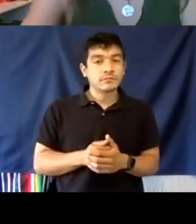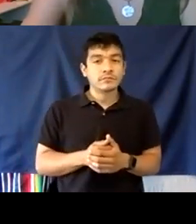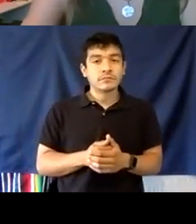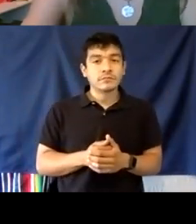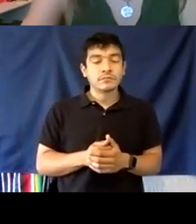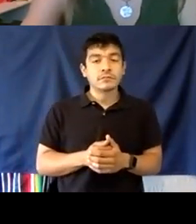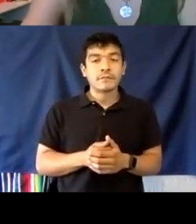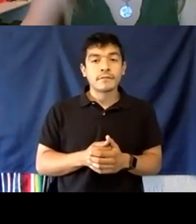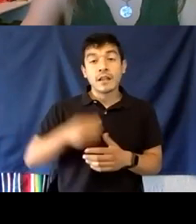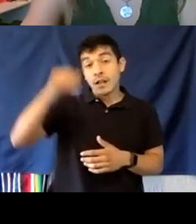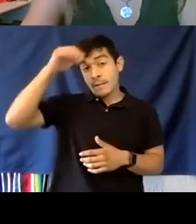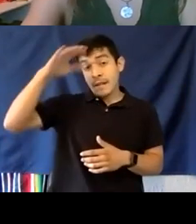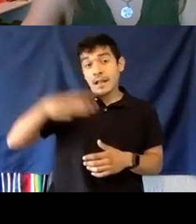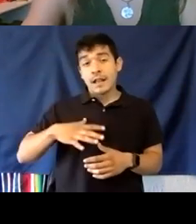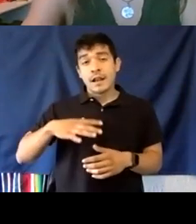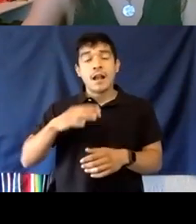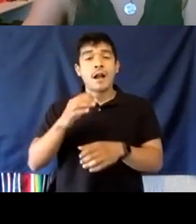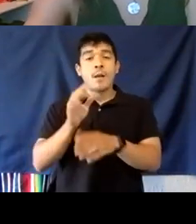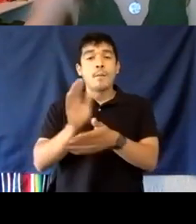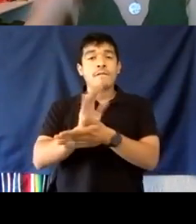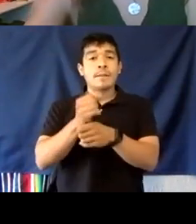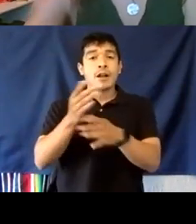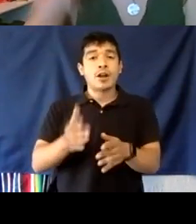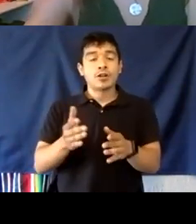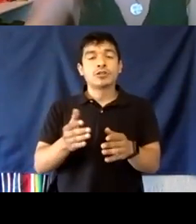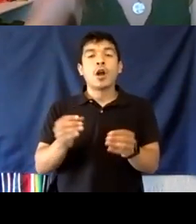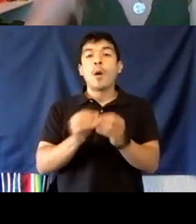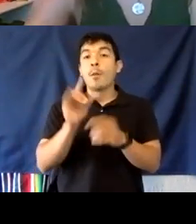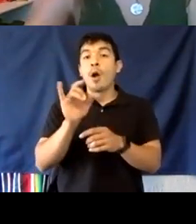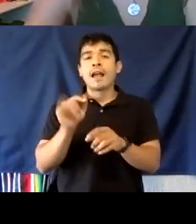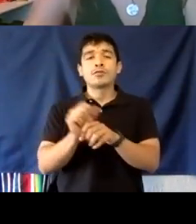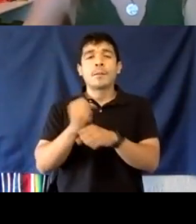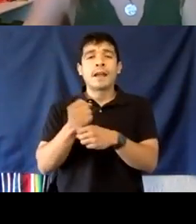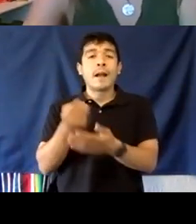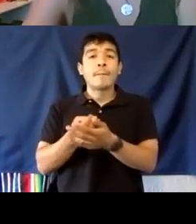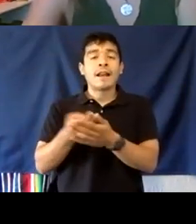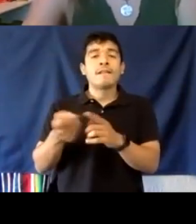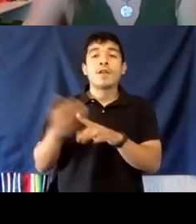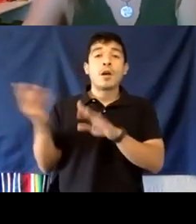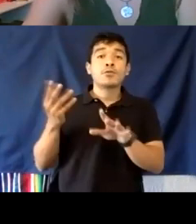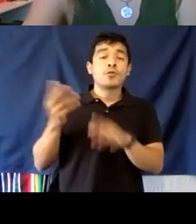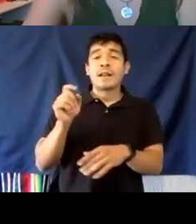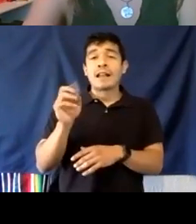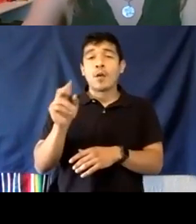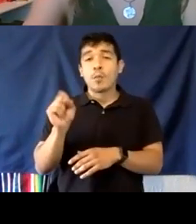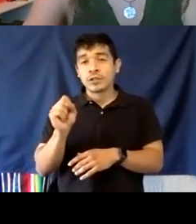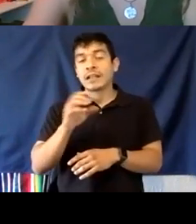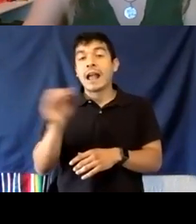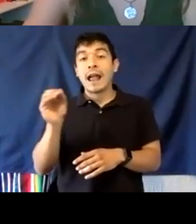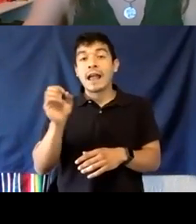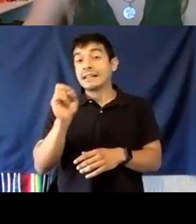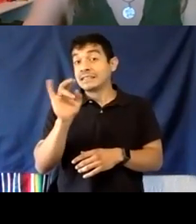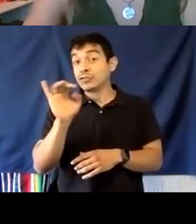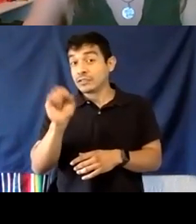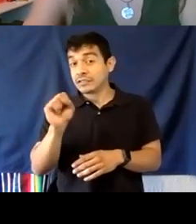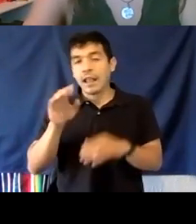male identifying filmmakers are more likely to make documentary income from streaming networks and from series than women. women are much